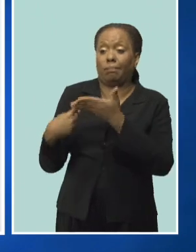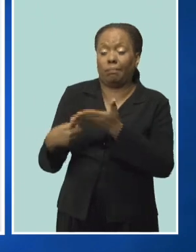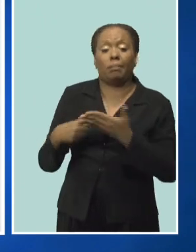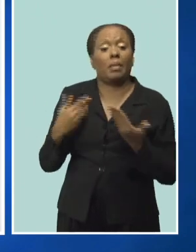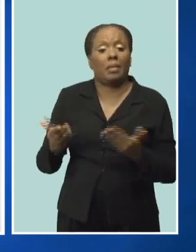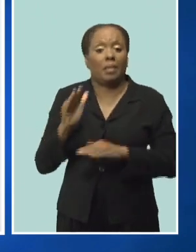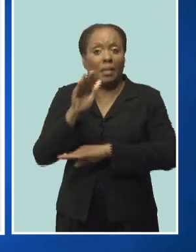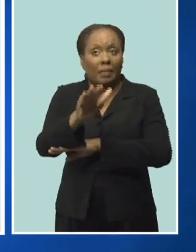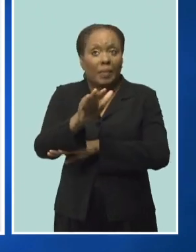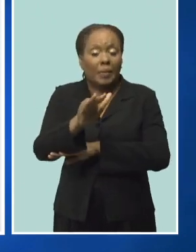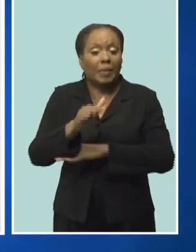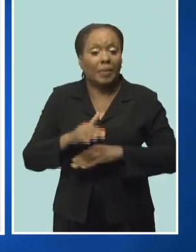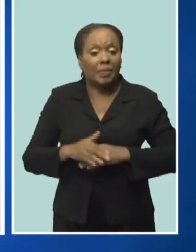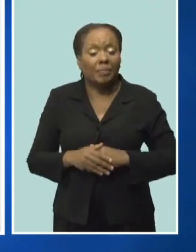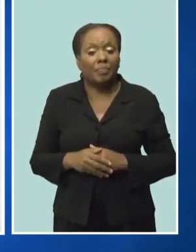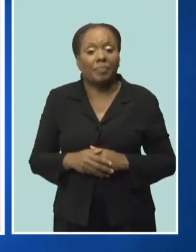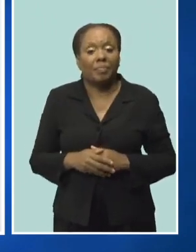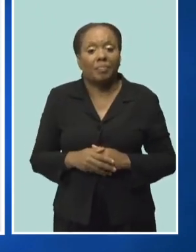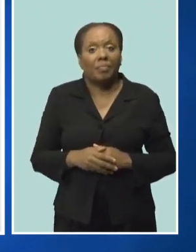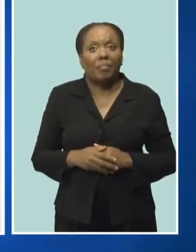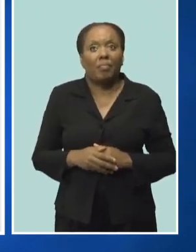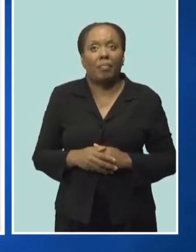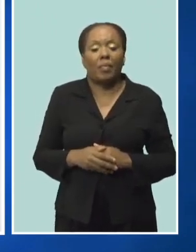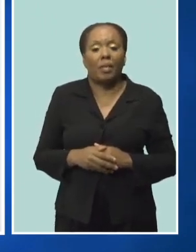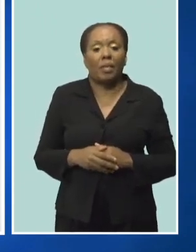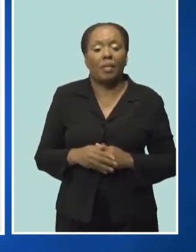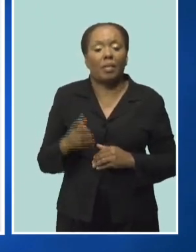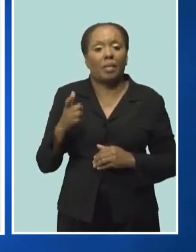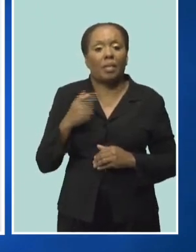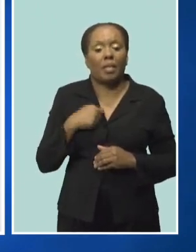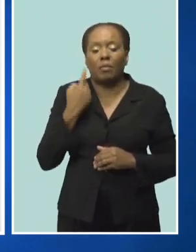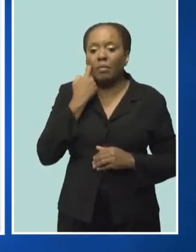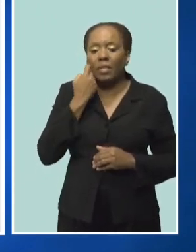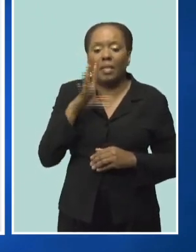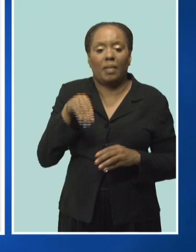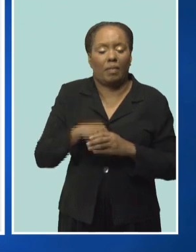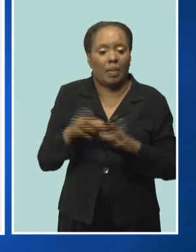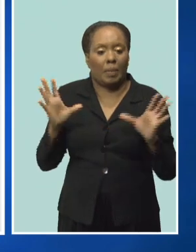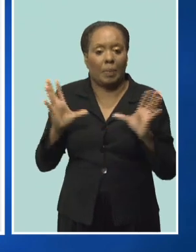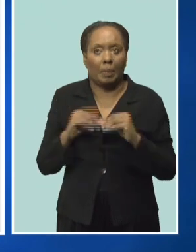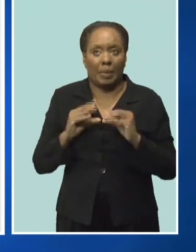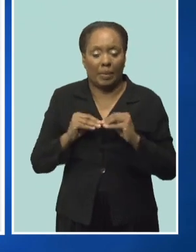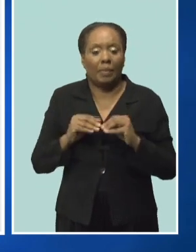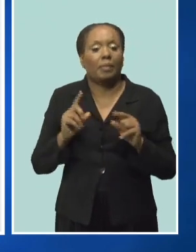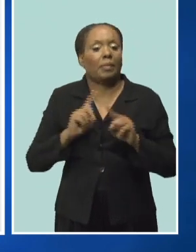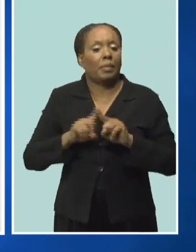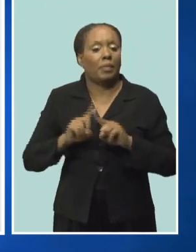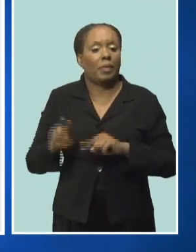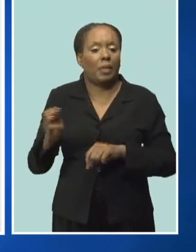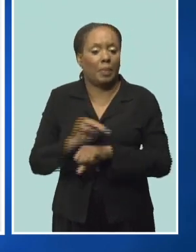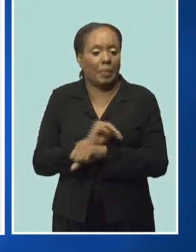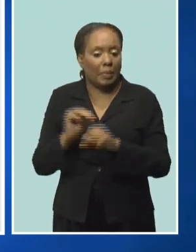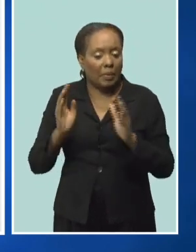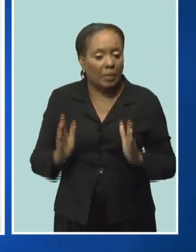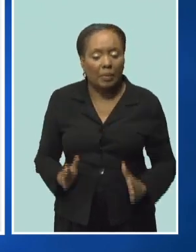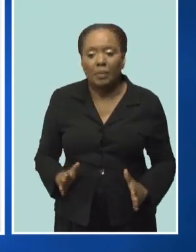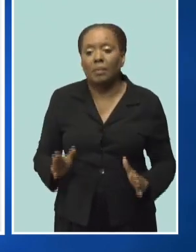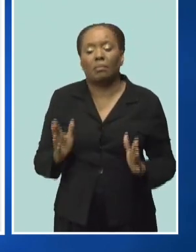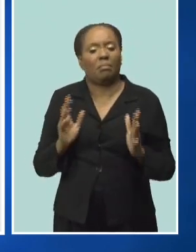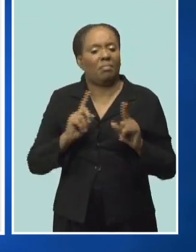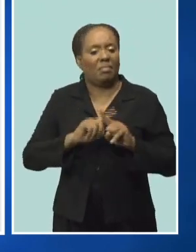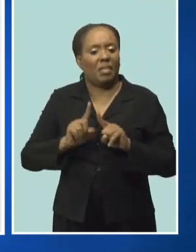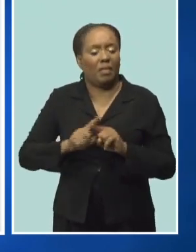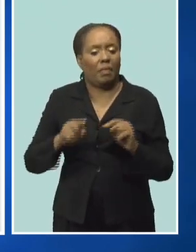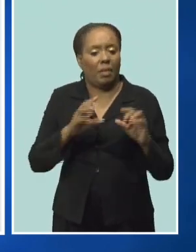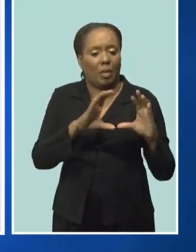again. I just came out of a meeting with all of the relevant ministers and ministries, and